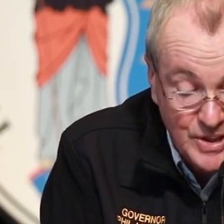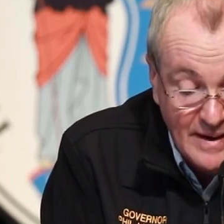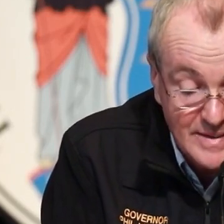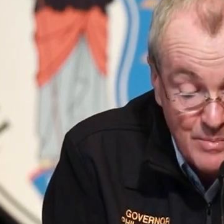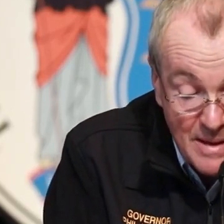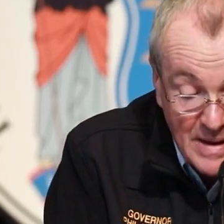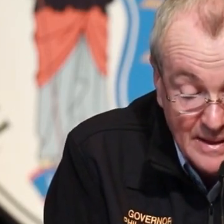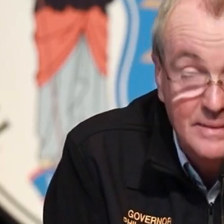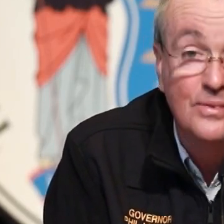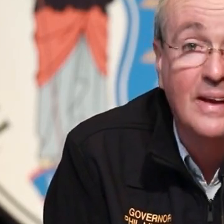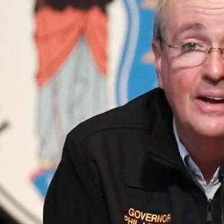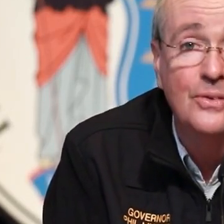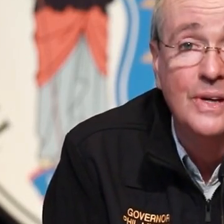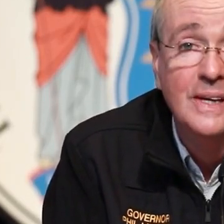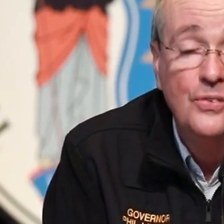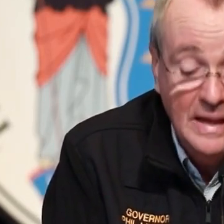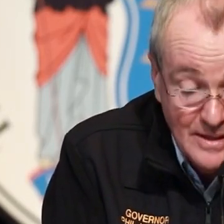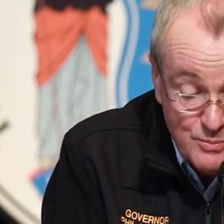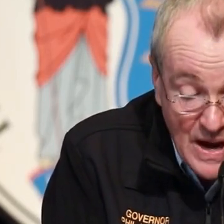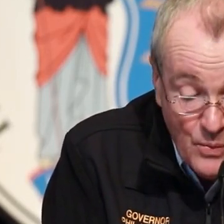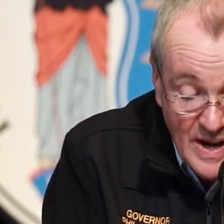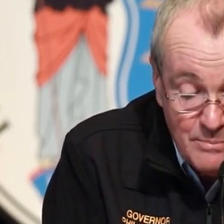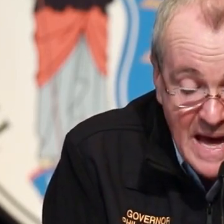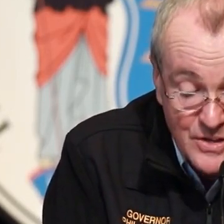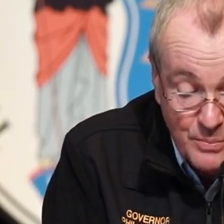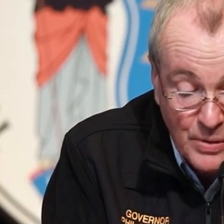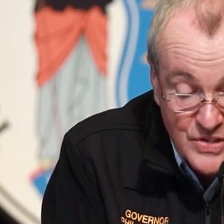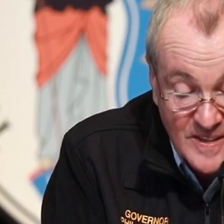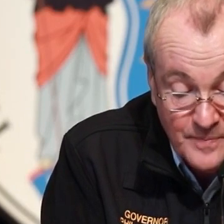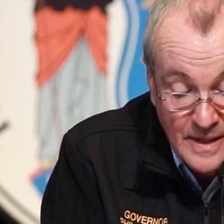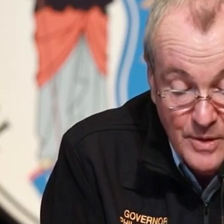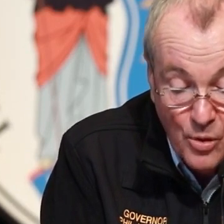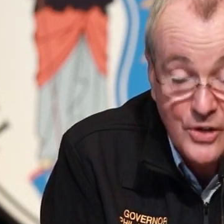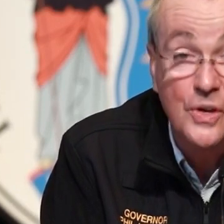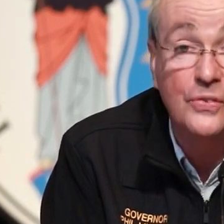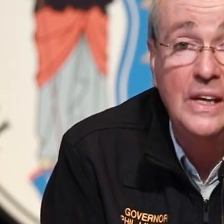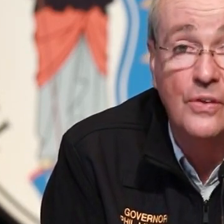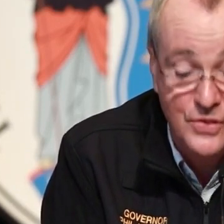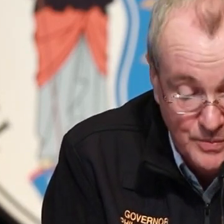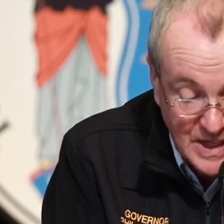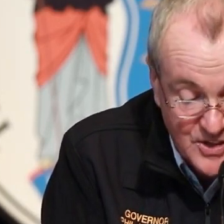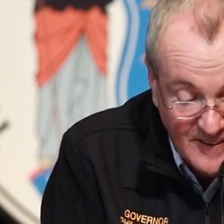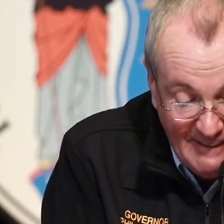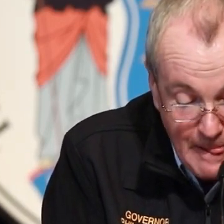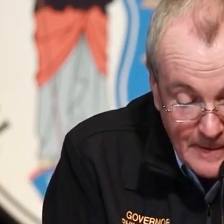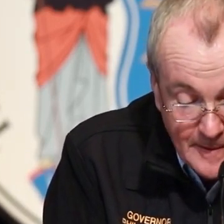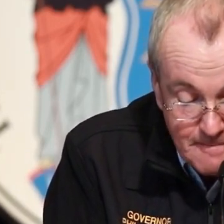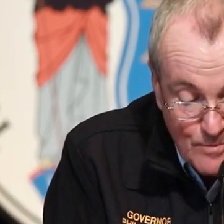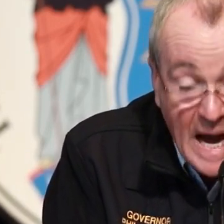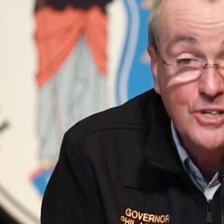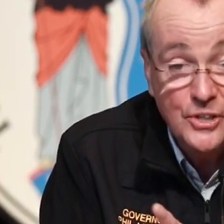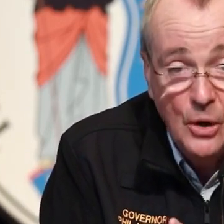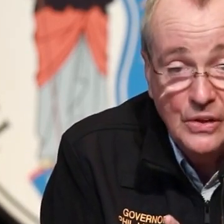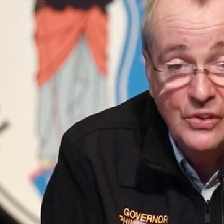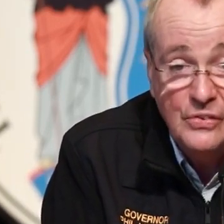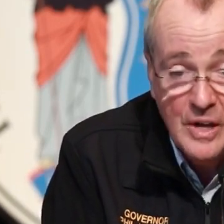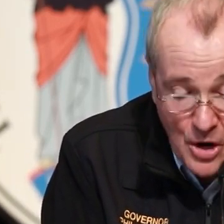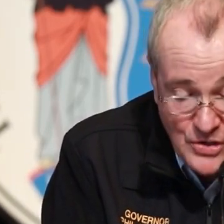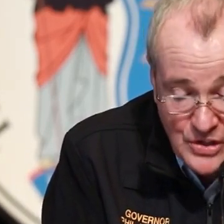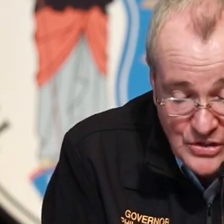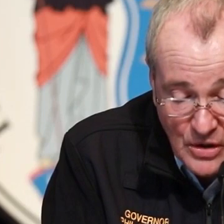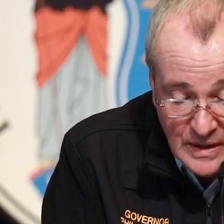to give a shout out to Matt Milan. It's the guy who sent this my way, and Matt is the president of the Board of Trustees of the Soup Kitchen. I should note that